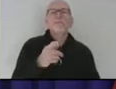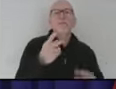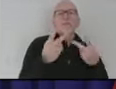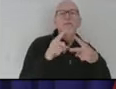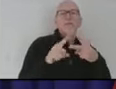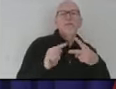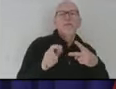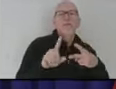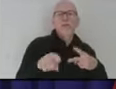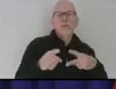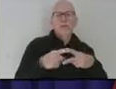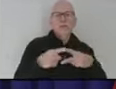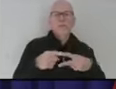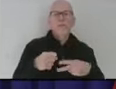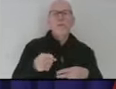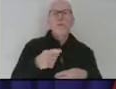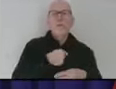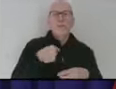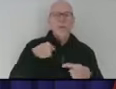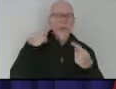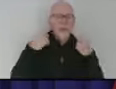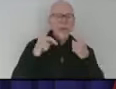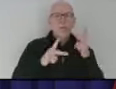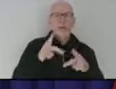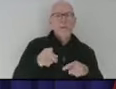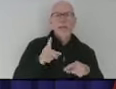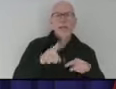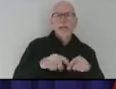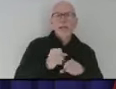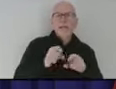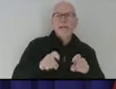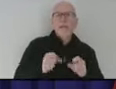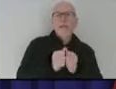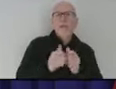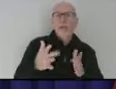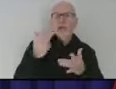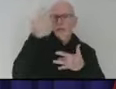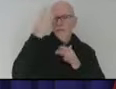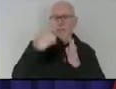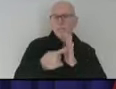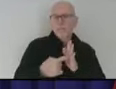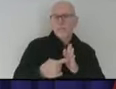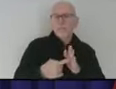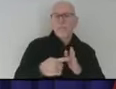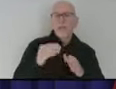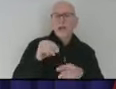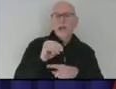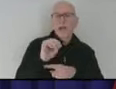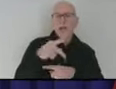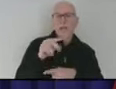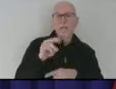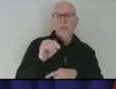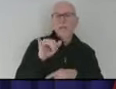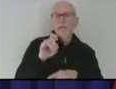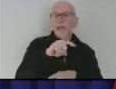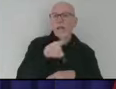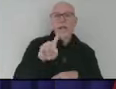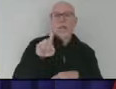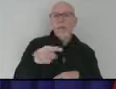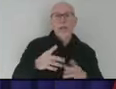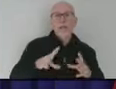My first one is, we're hearing that people can't get a test without symptoms, and even at the Optum site, some sites are only